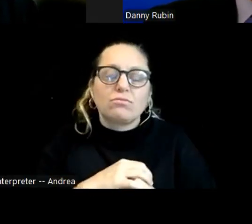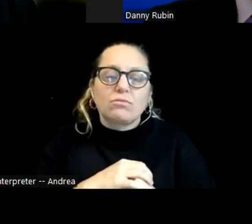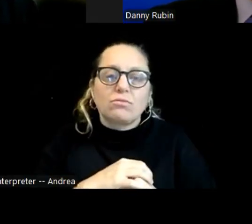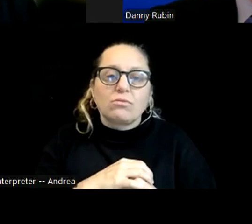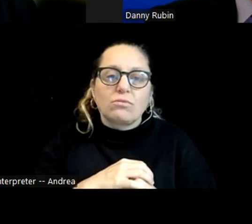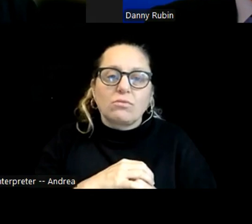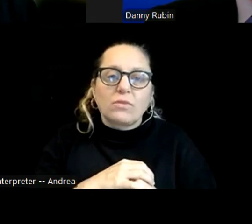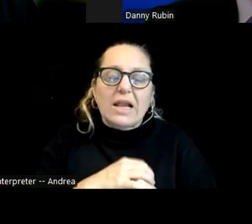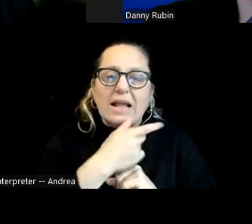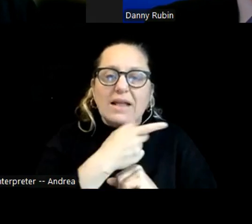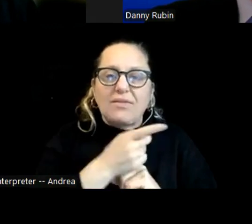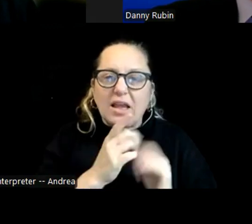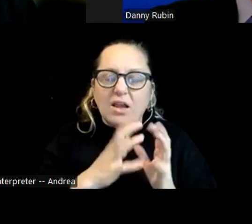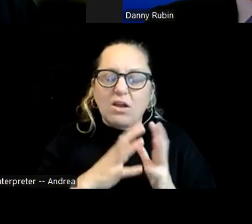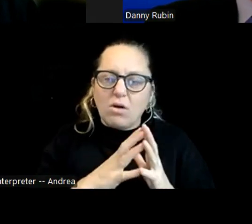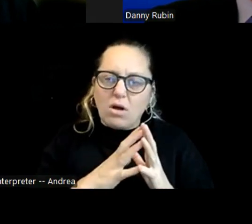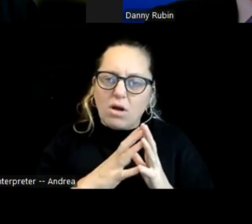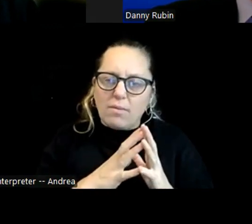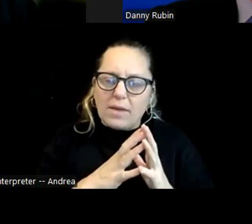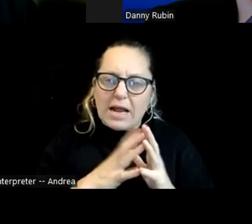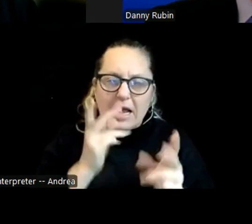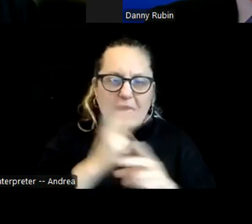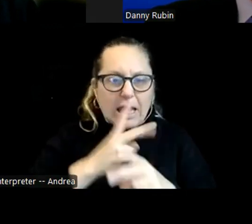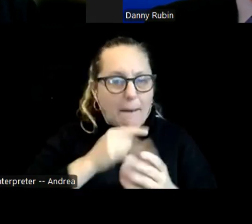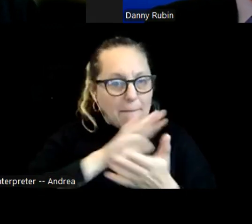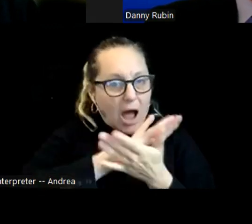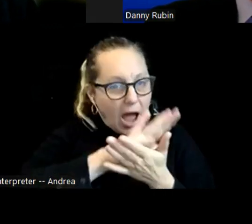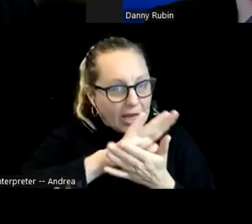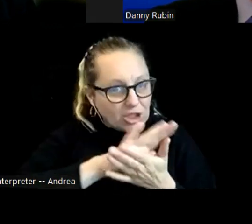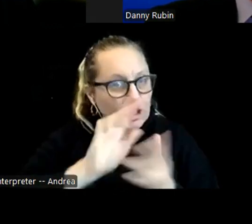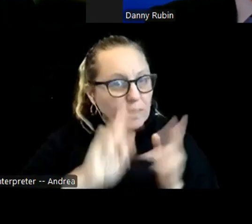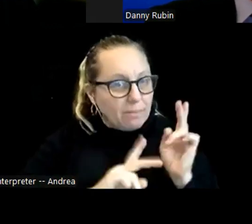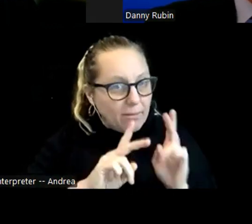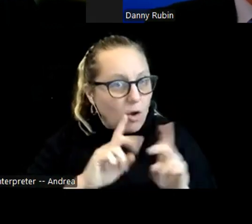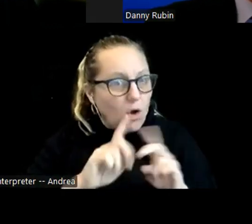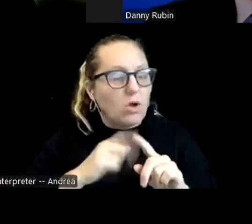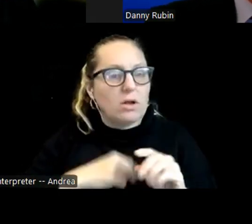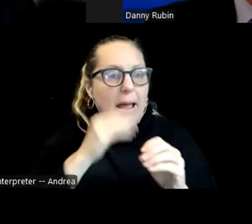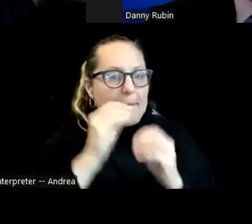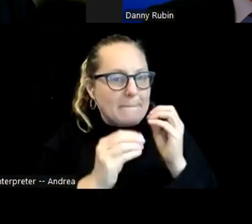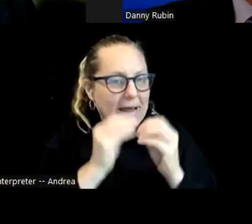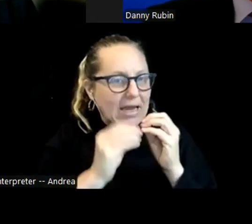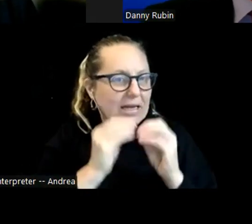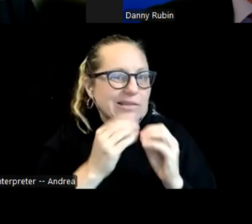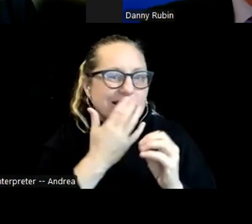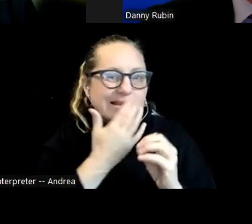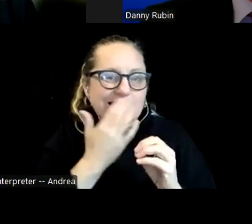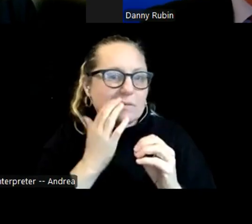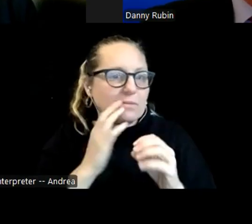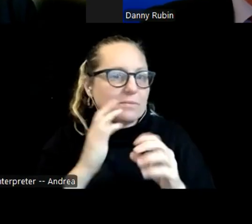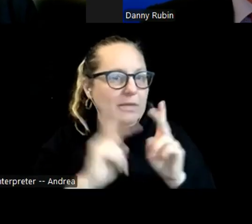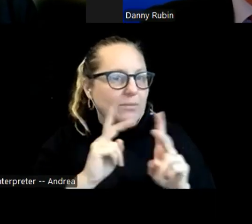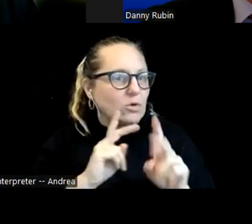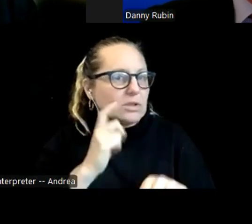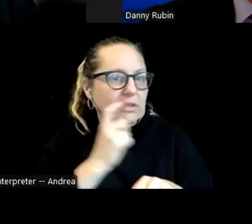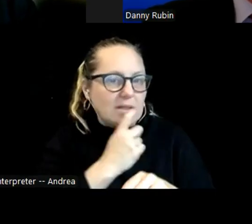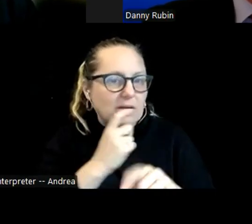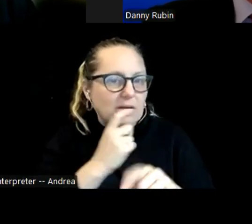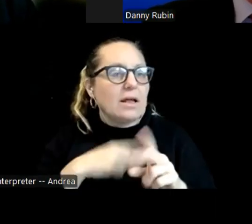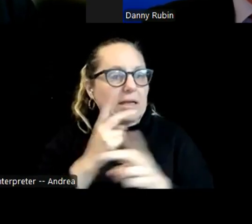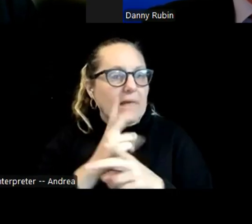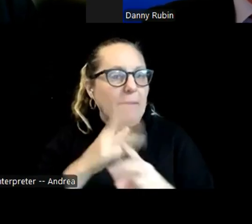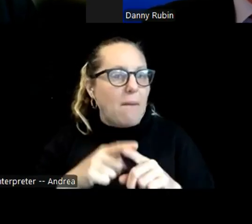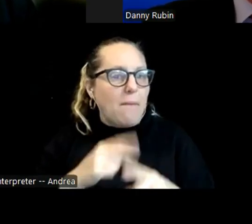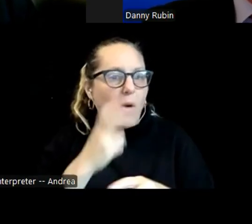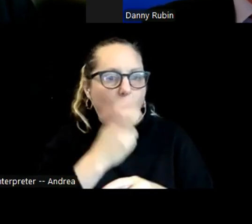They are keep up the hygiene, maintenance of people's teeth, patients' teeth, and keeping up their